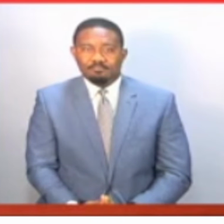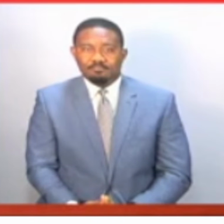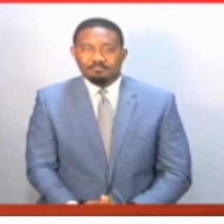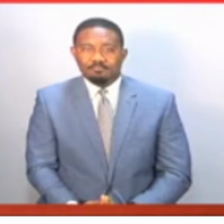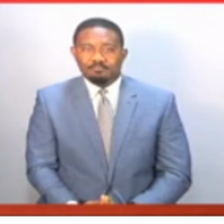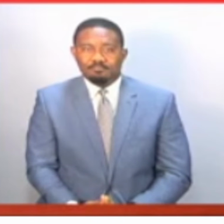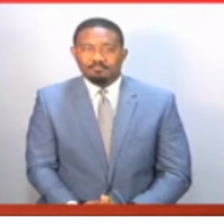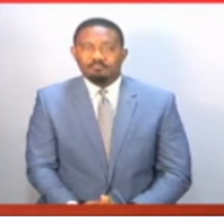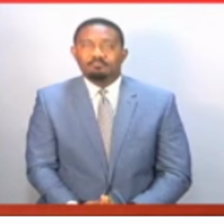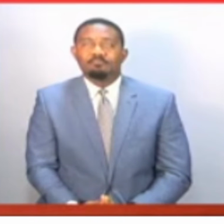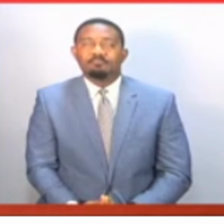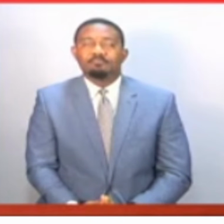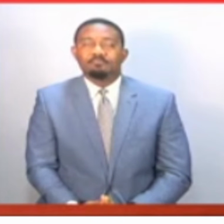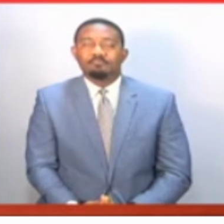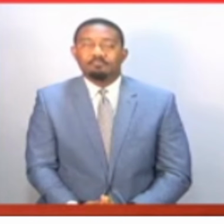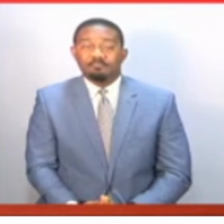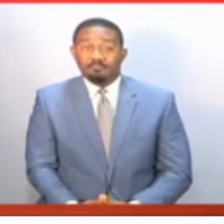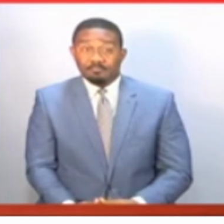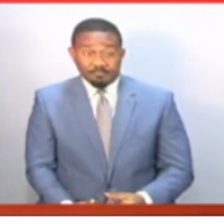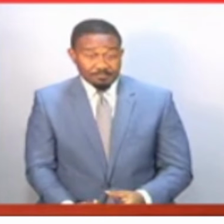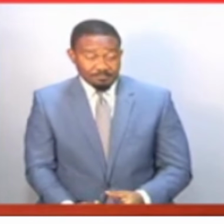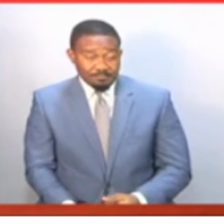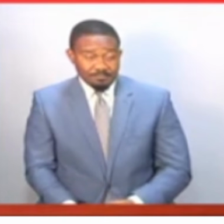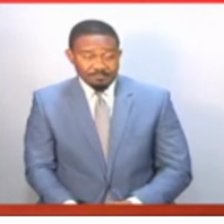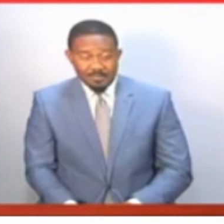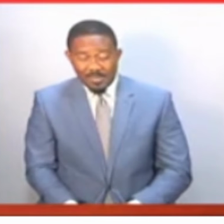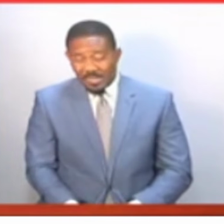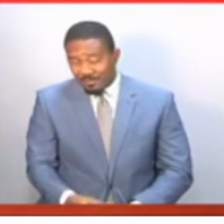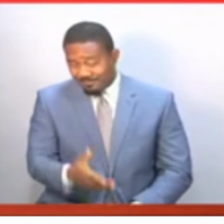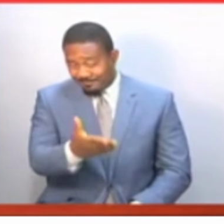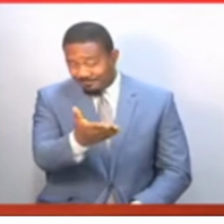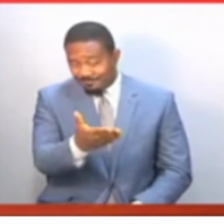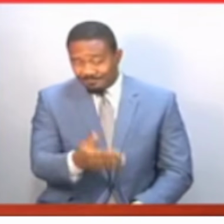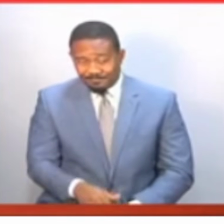issues, yes. Majority Leader.